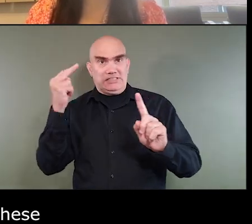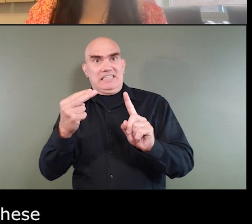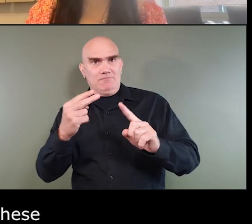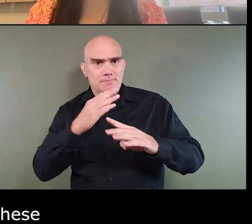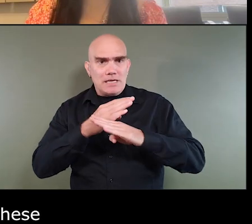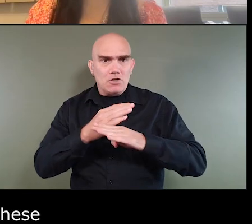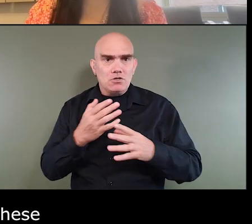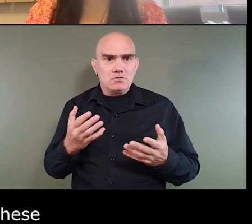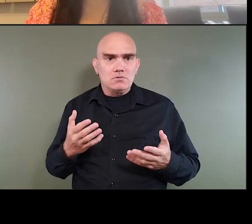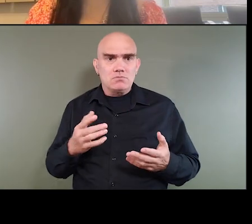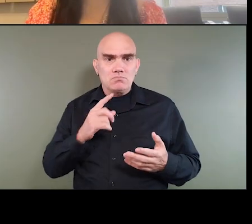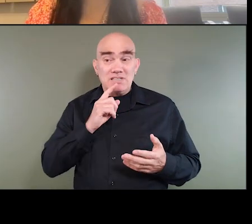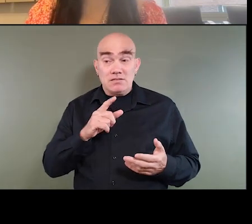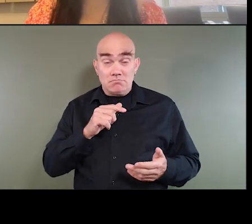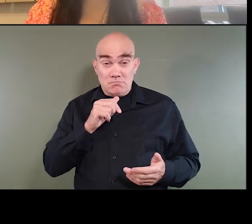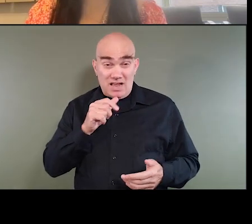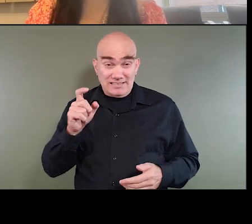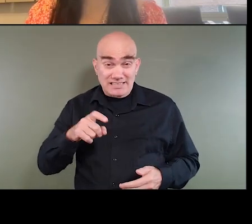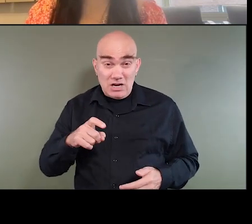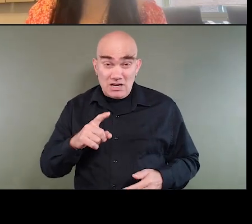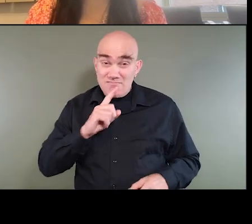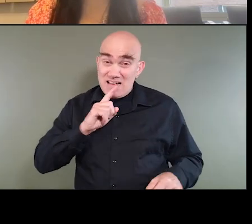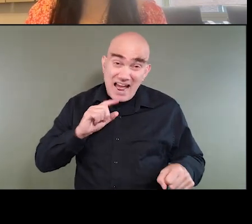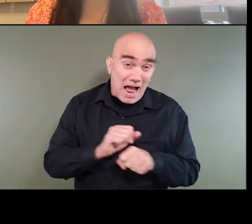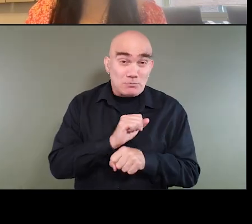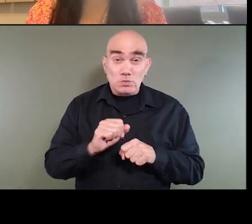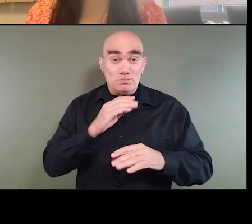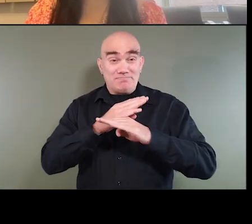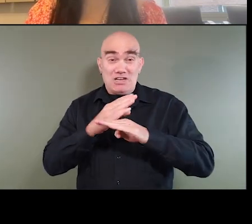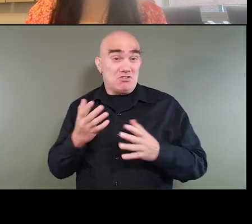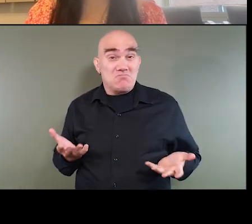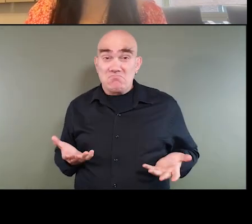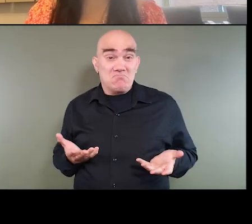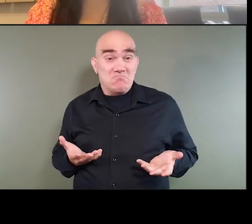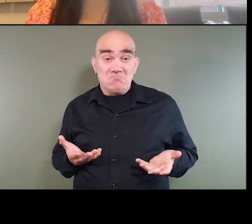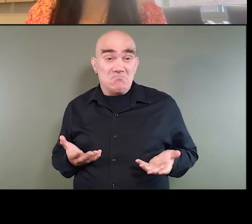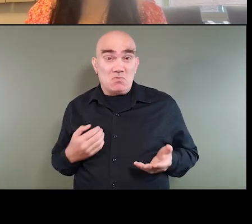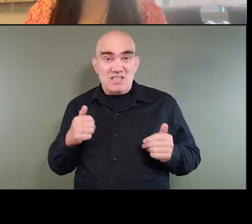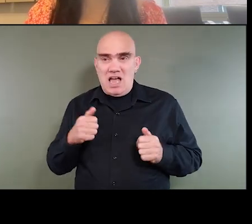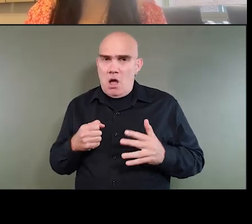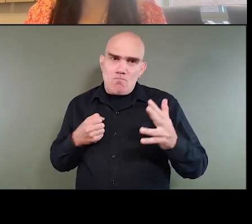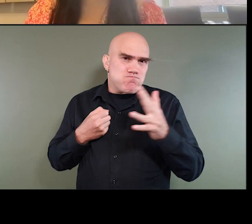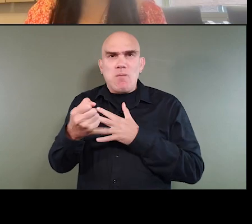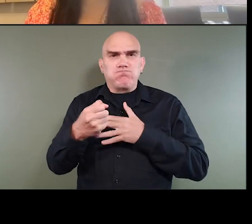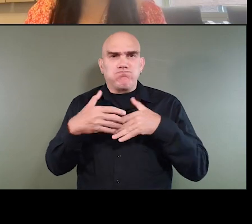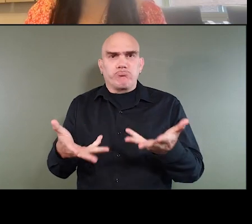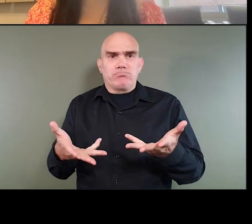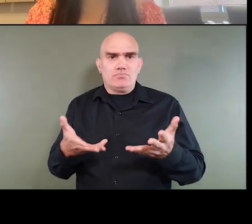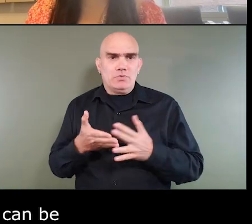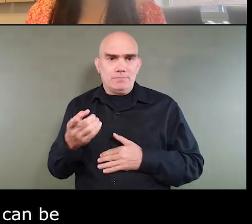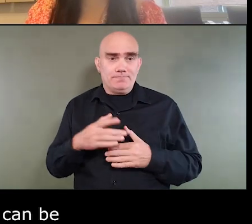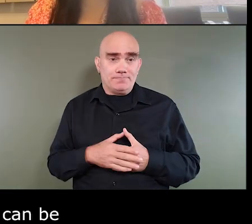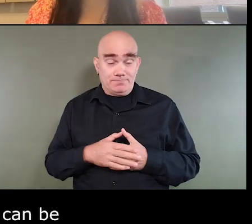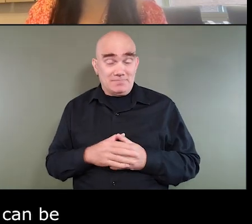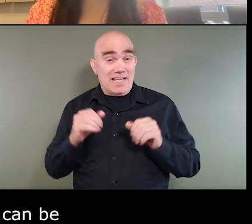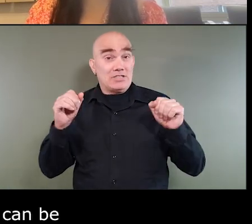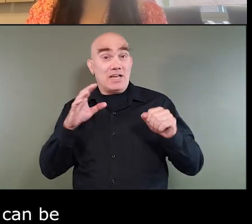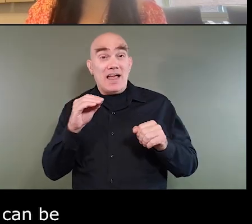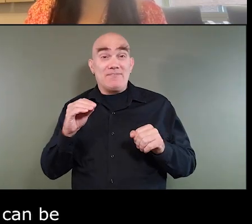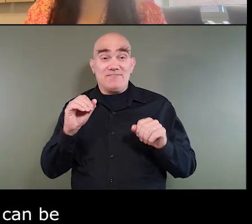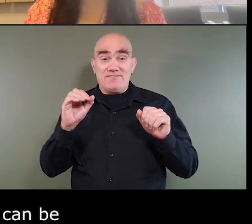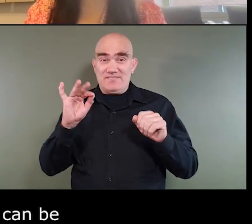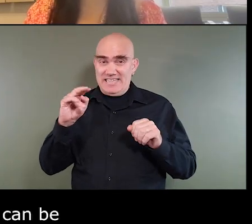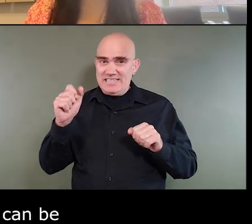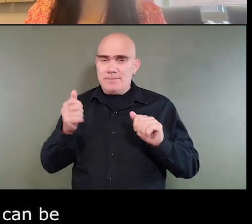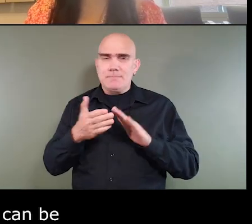perceived barriers are really not necessarily absolute barriers, and we can punch right through them. Exercise and fitness